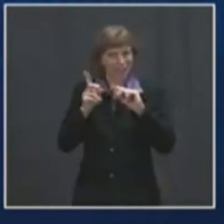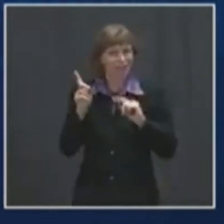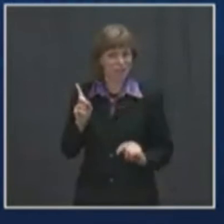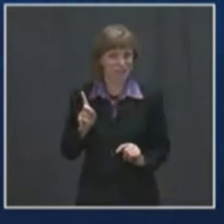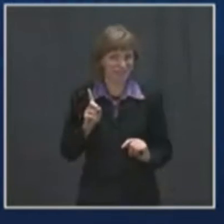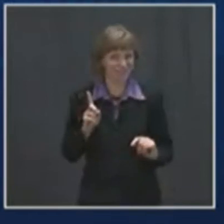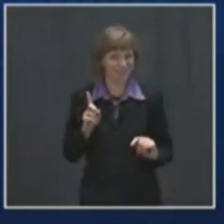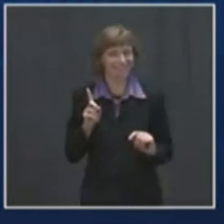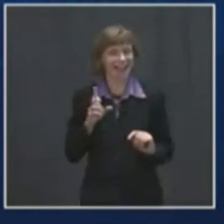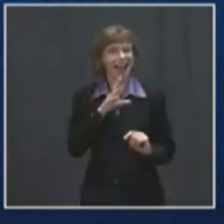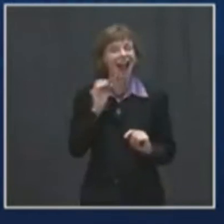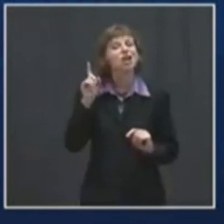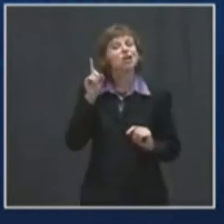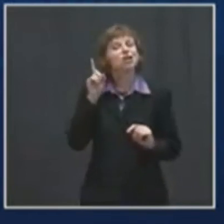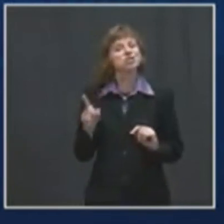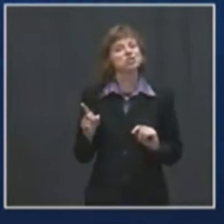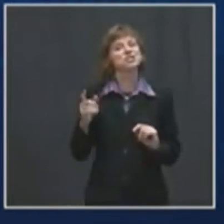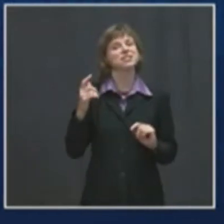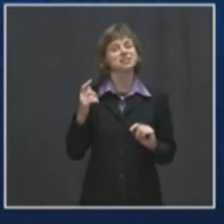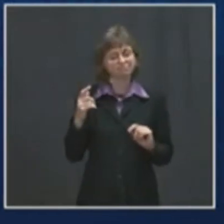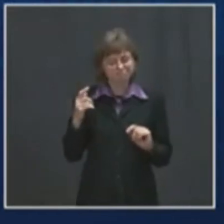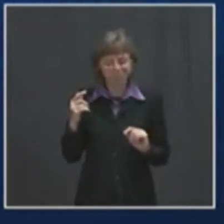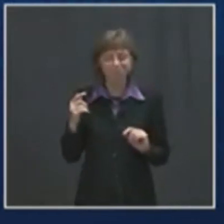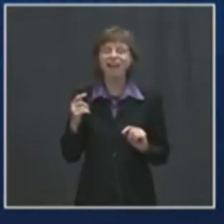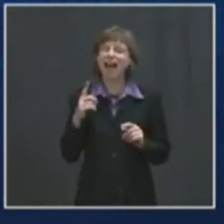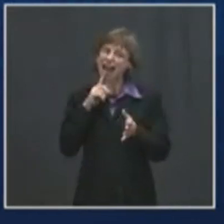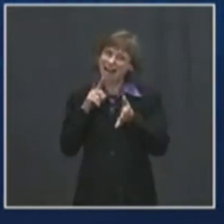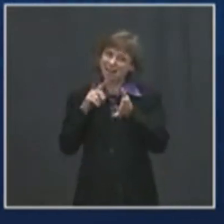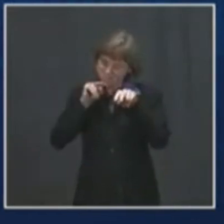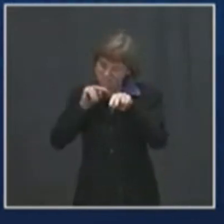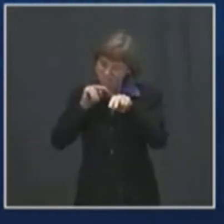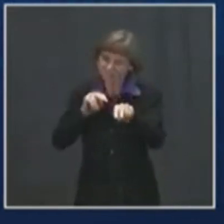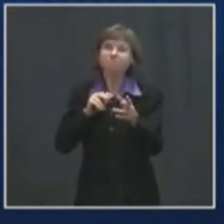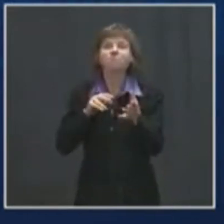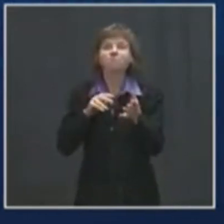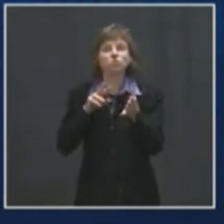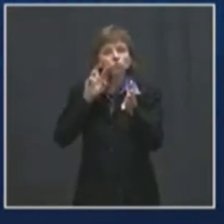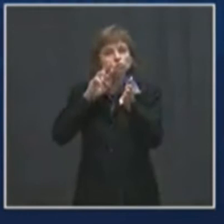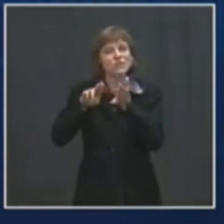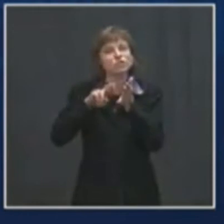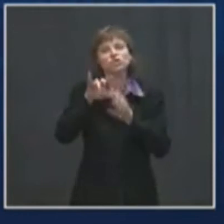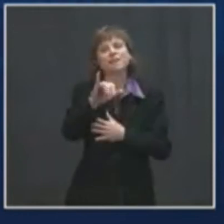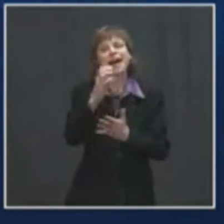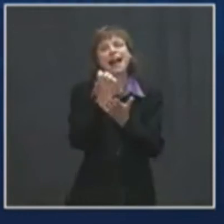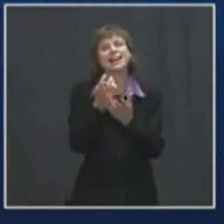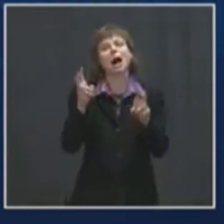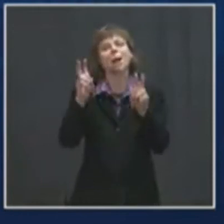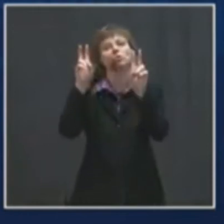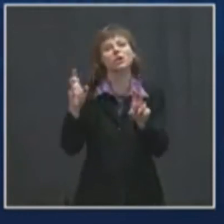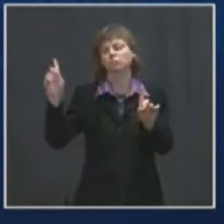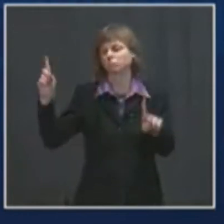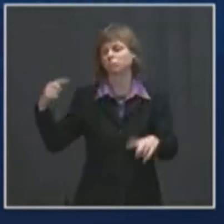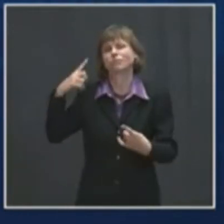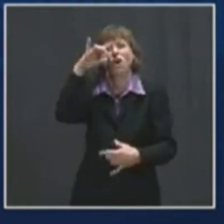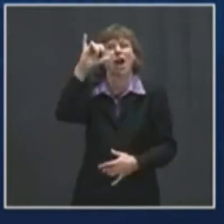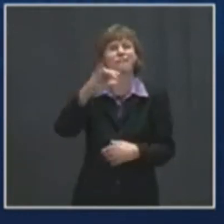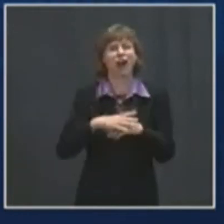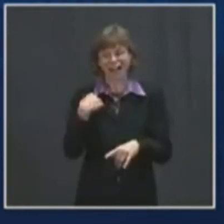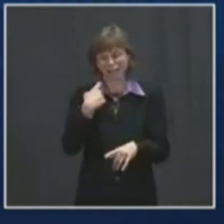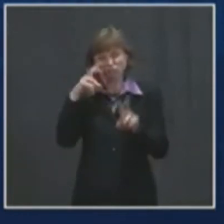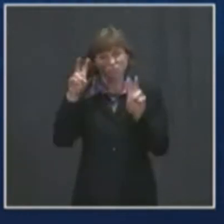tracked that kind of, has tracked that economic issue forever. I just quoted from Jerome Powell, whose job is